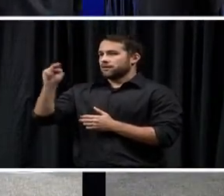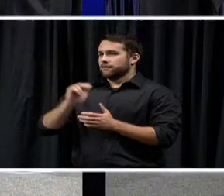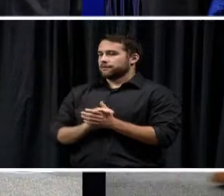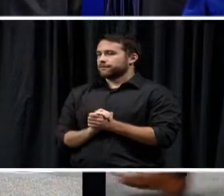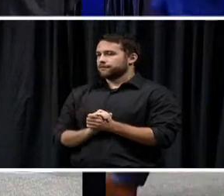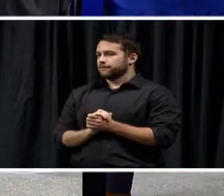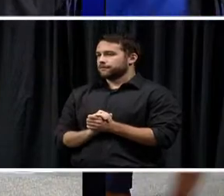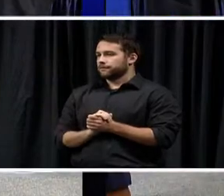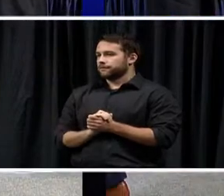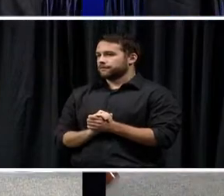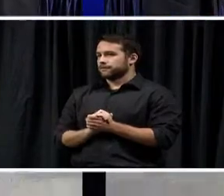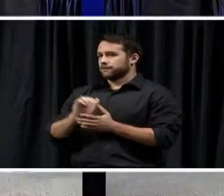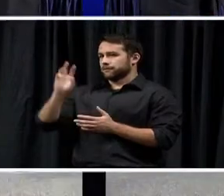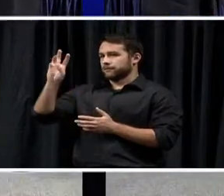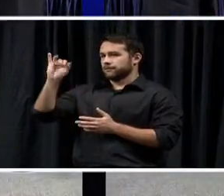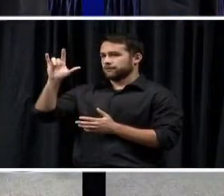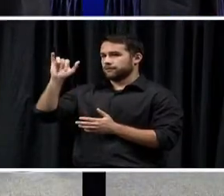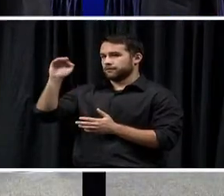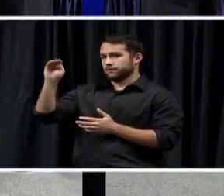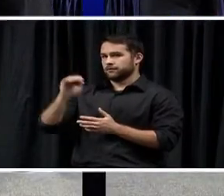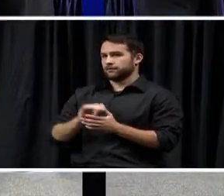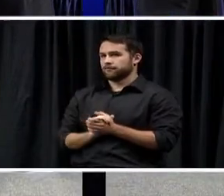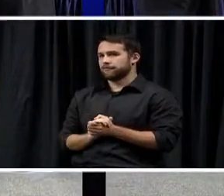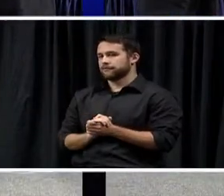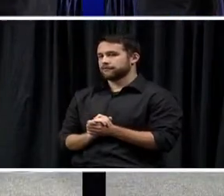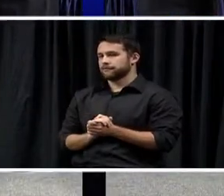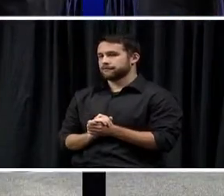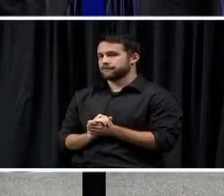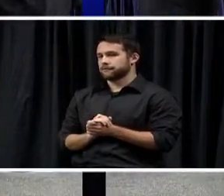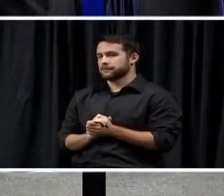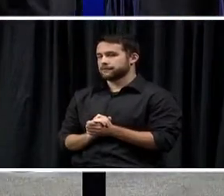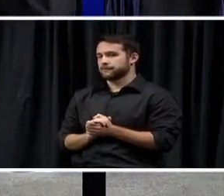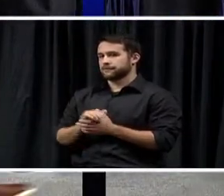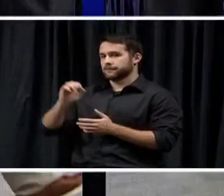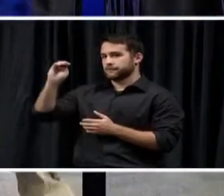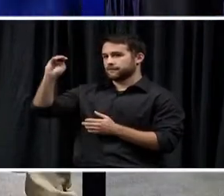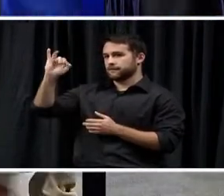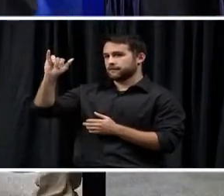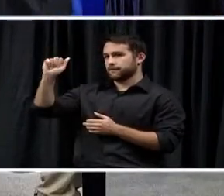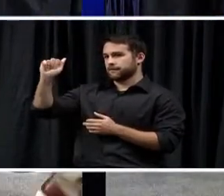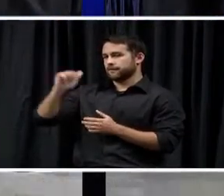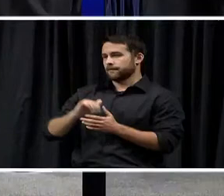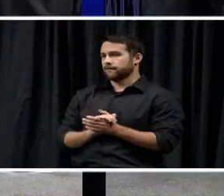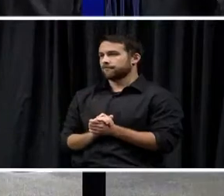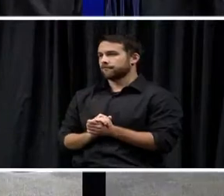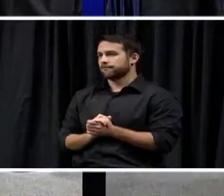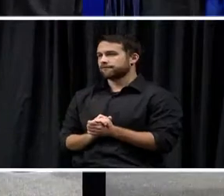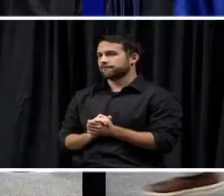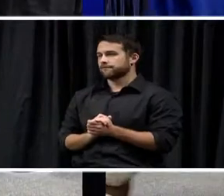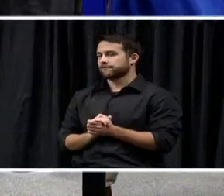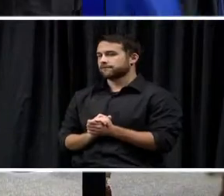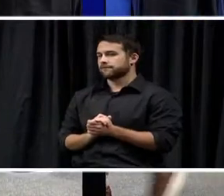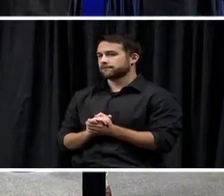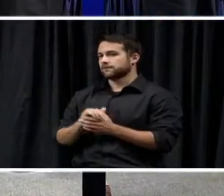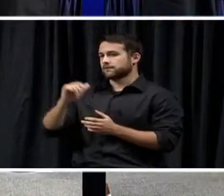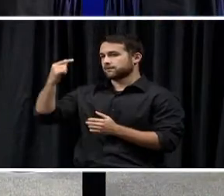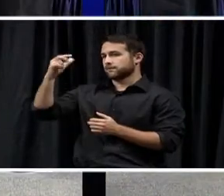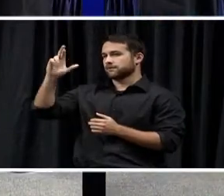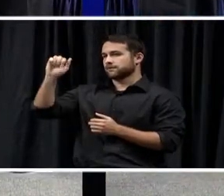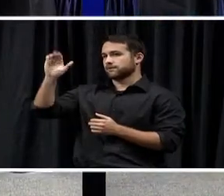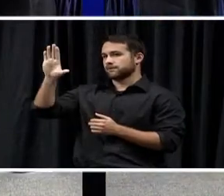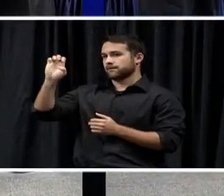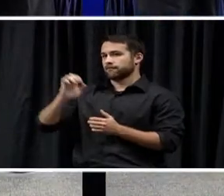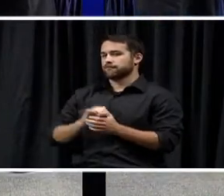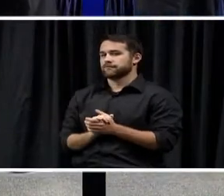Hackney. William Andrew Hargis. Maya Grace Hamilton. Grace